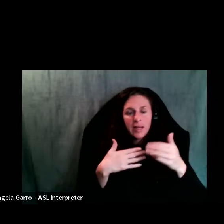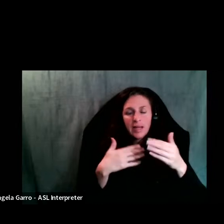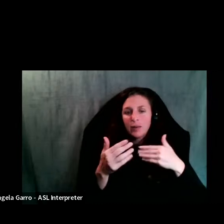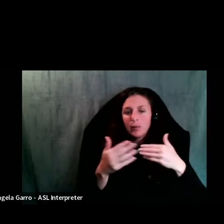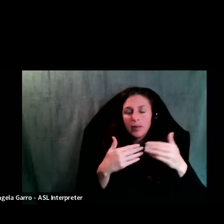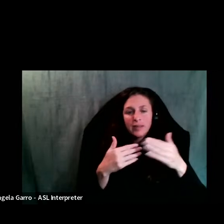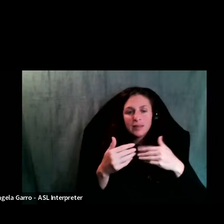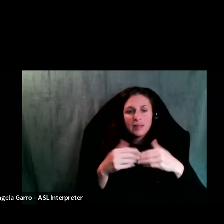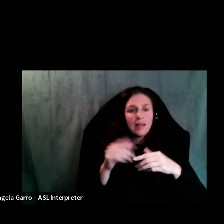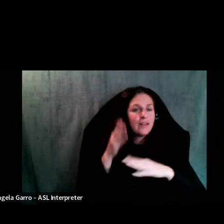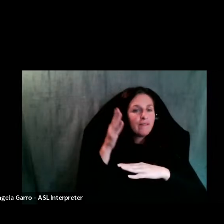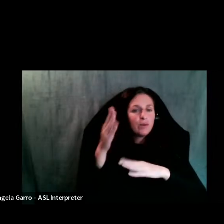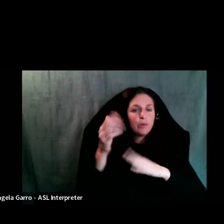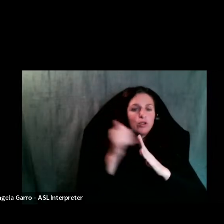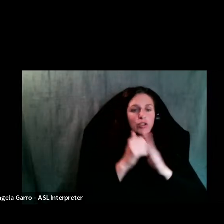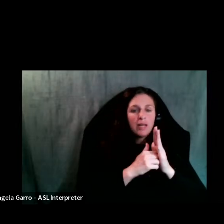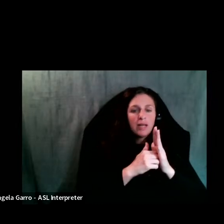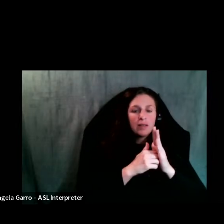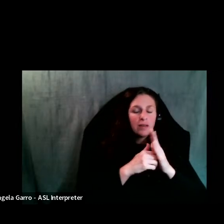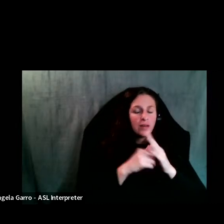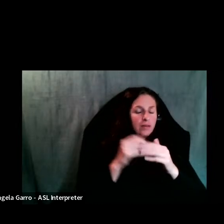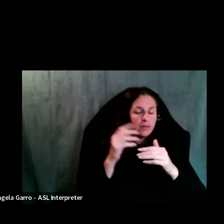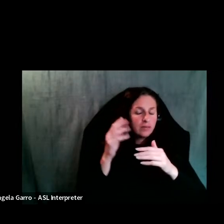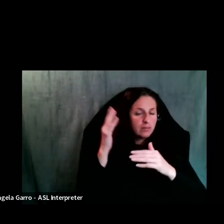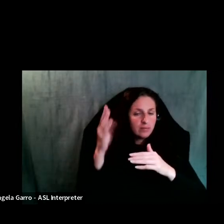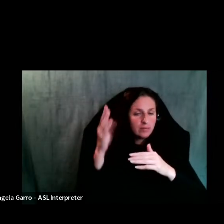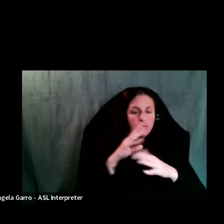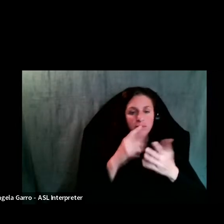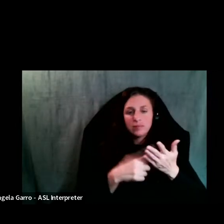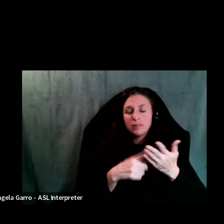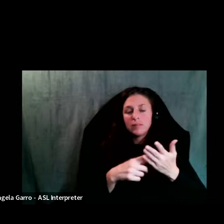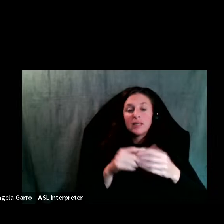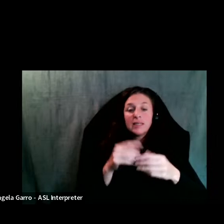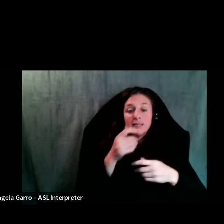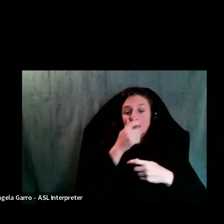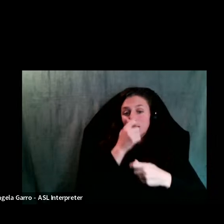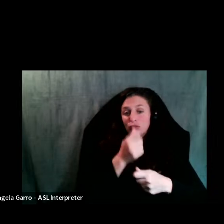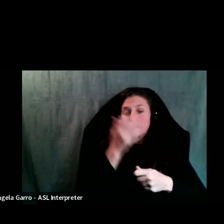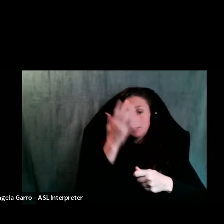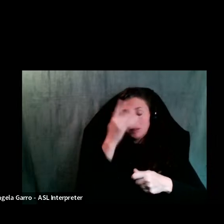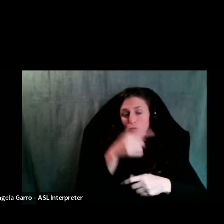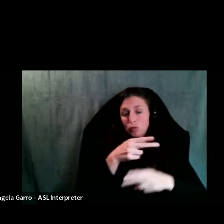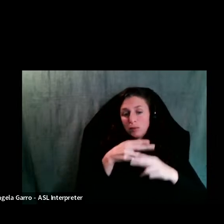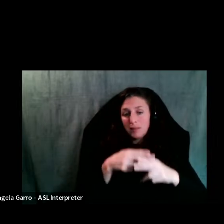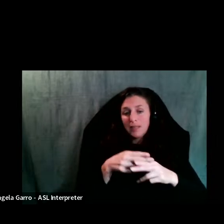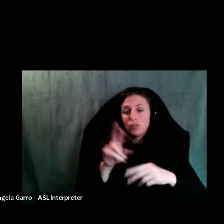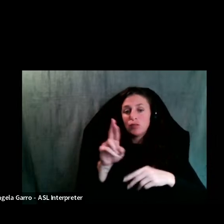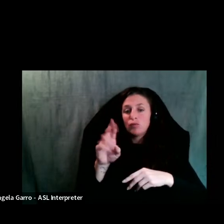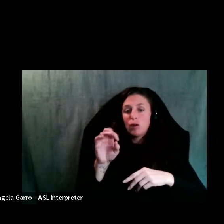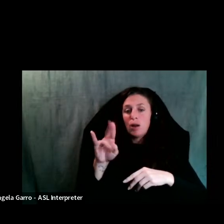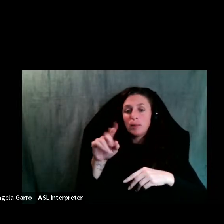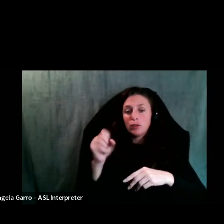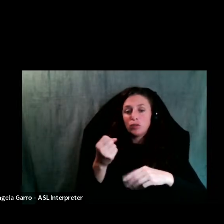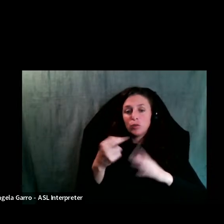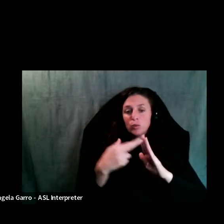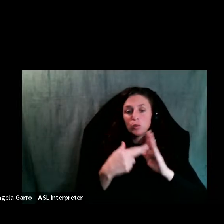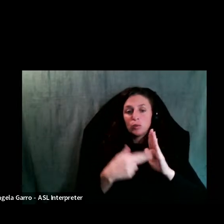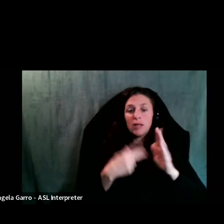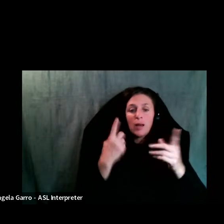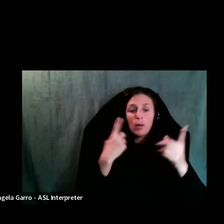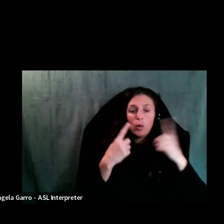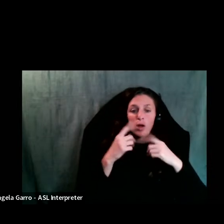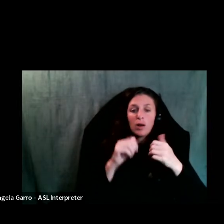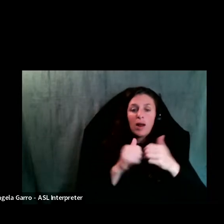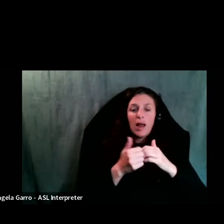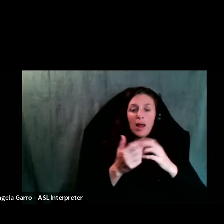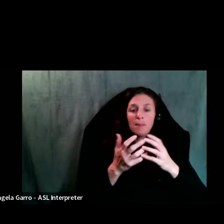future agenda item for up for grabs. It's interesting because you mentioned Robert's rules. 2-page summary. I wonder how much that bears